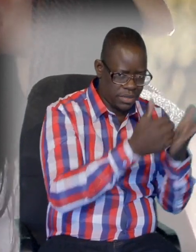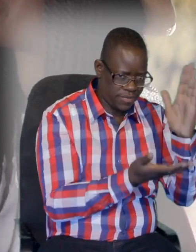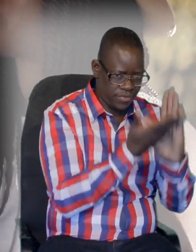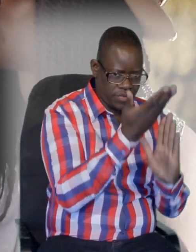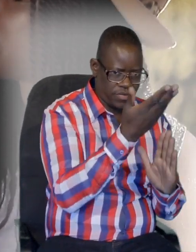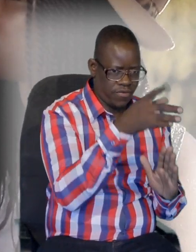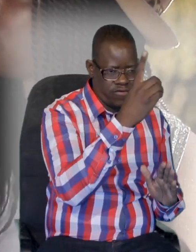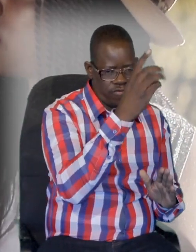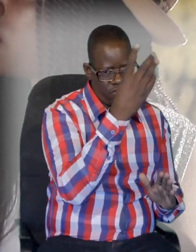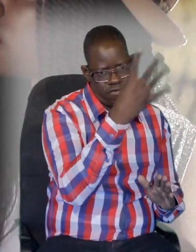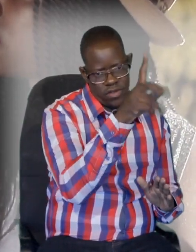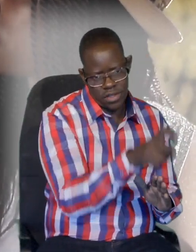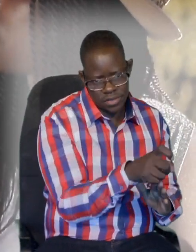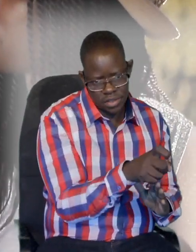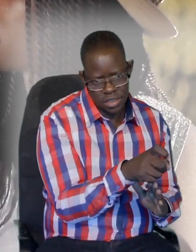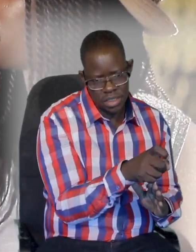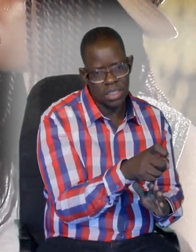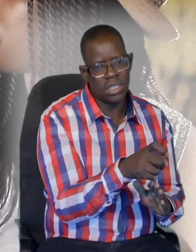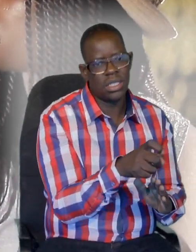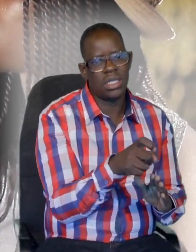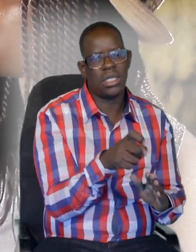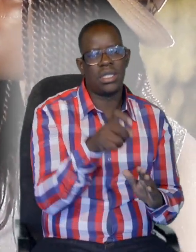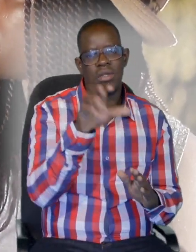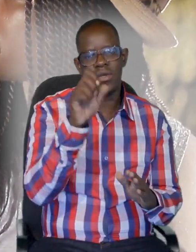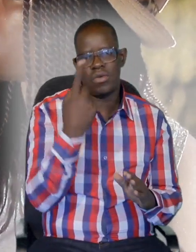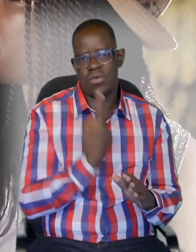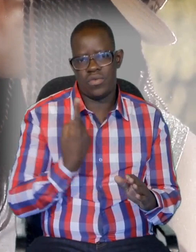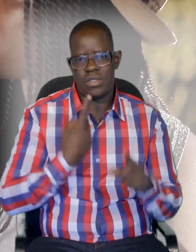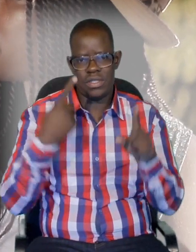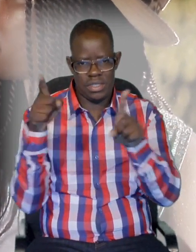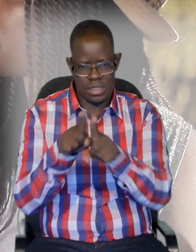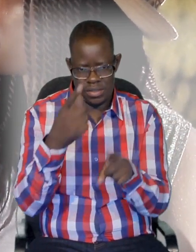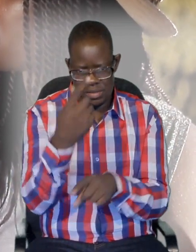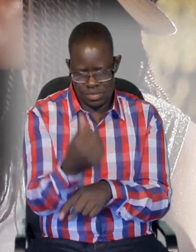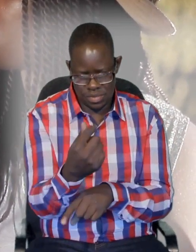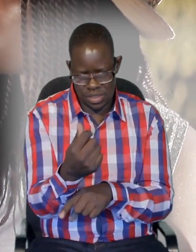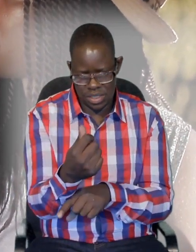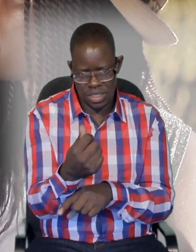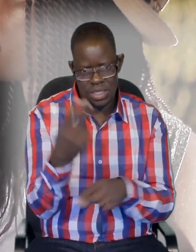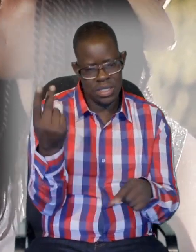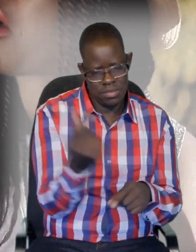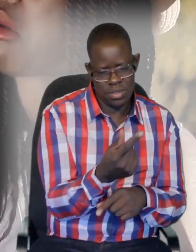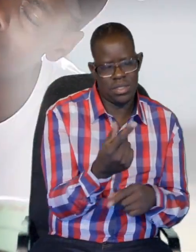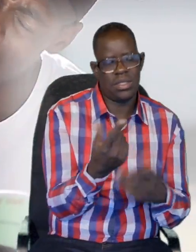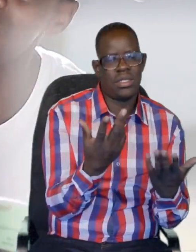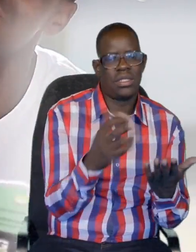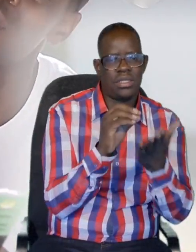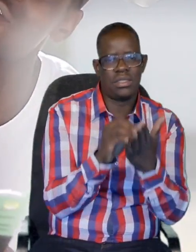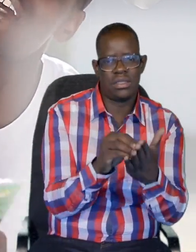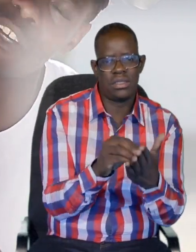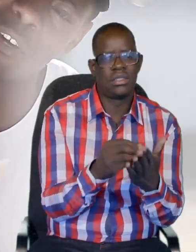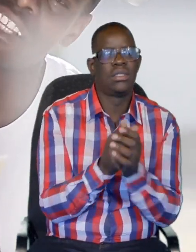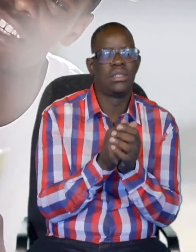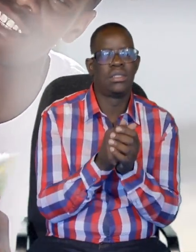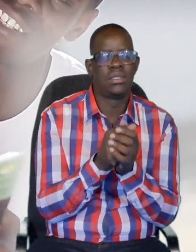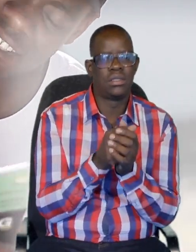4,000, and owner's equity also decreases with the same amount as purchases is an expense. I see, Frank,